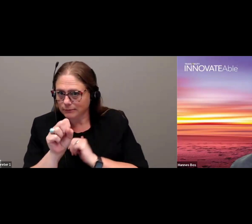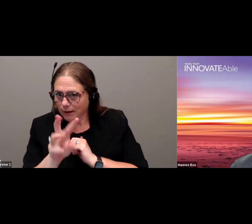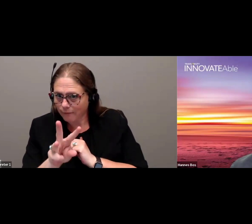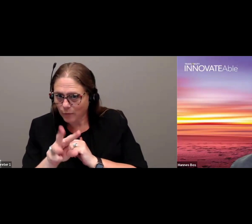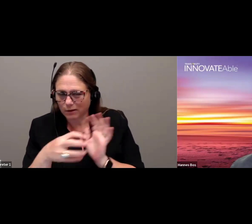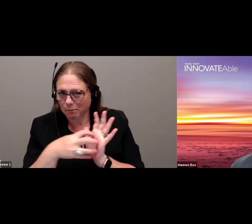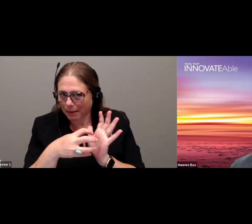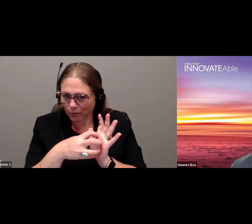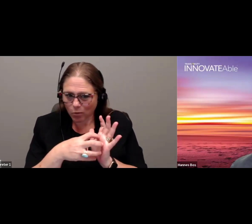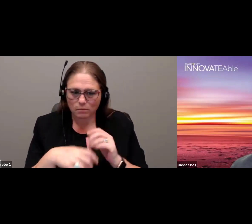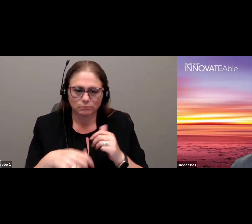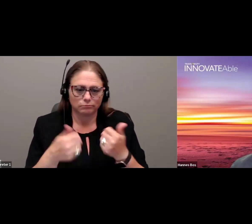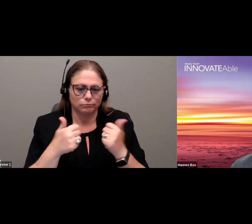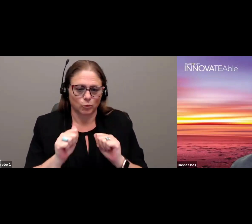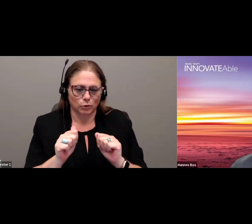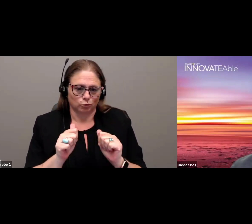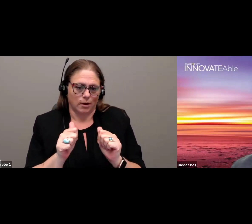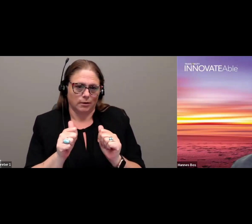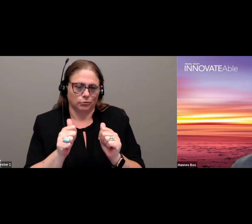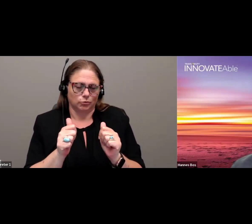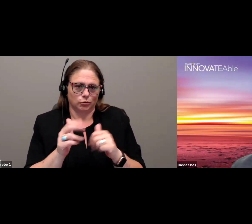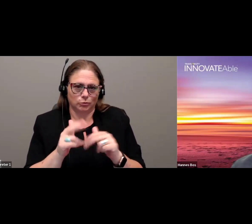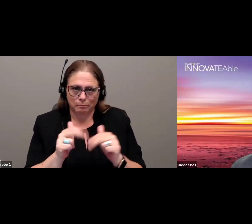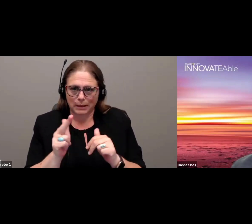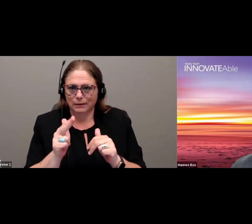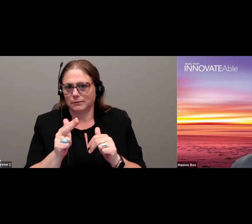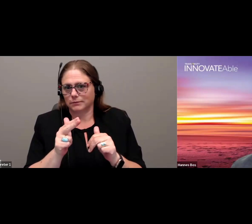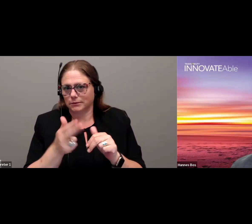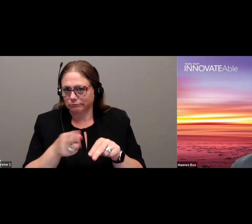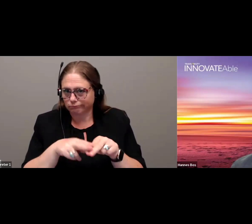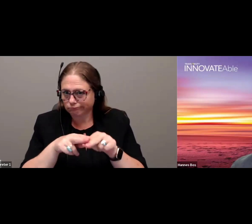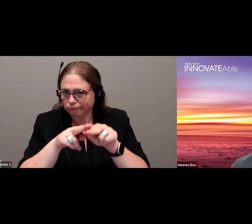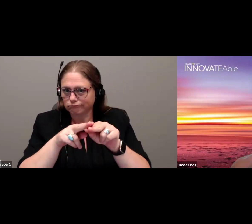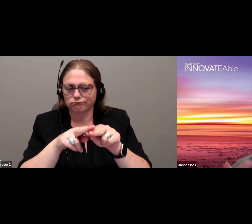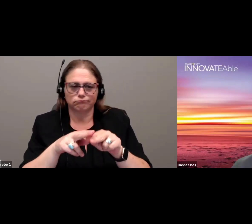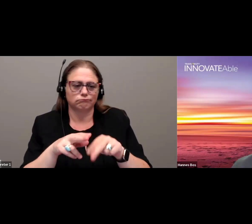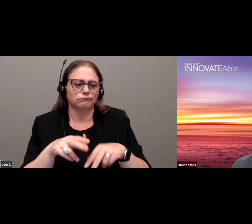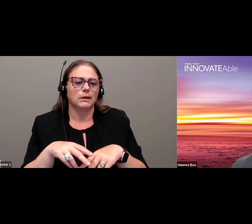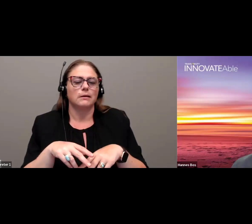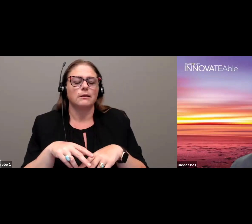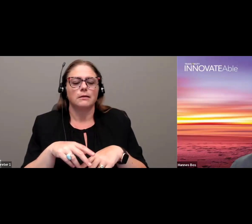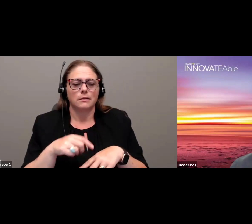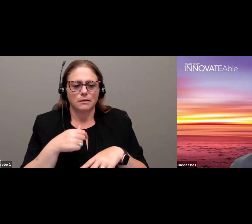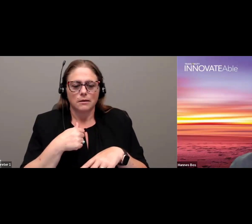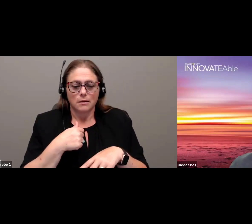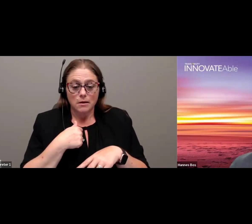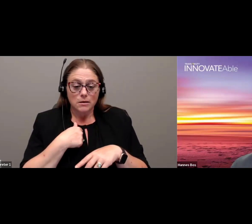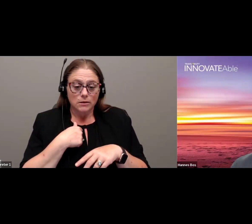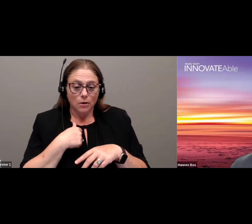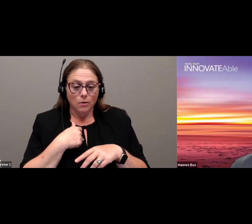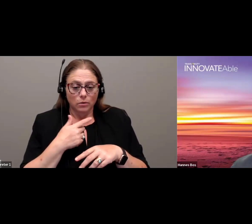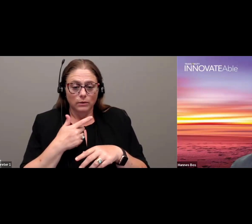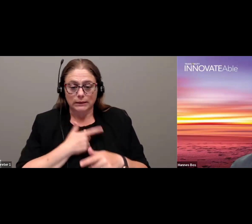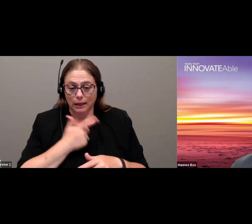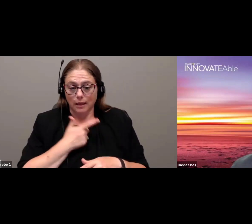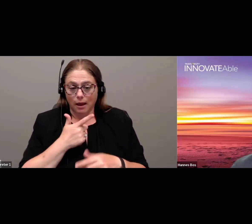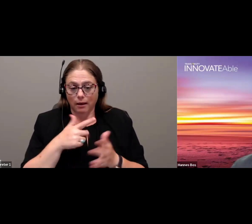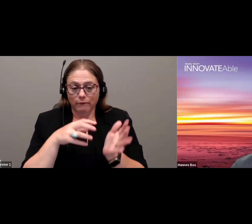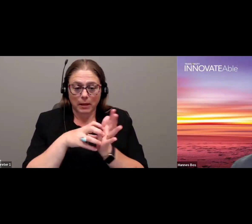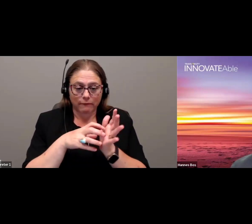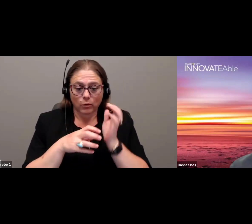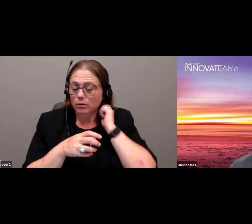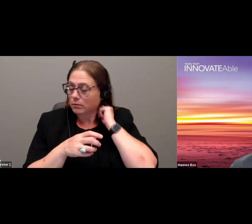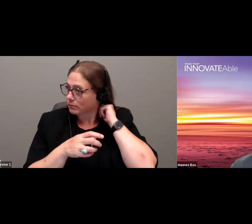to travelers around the world. It's a live platform, but we are infusing the 200,000 curated hours